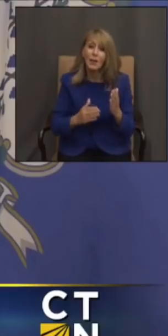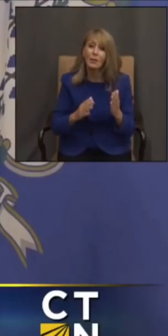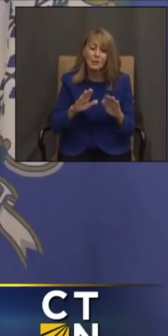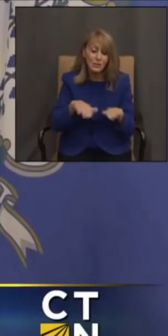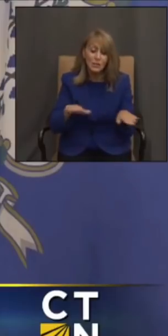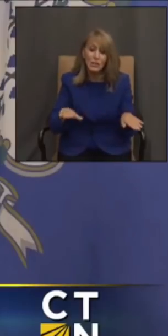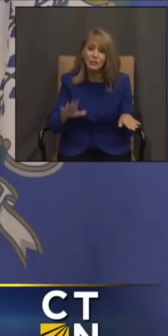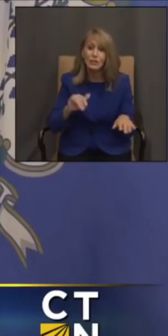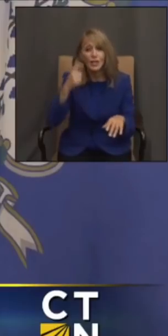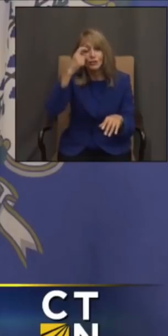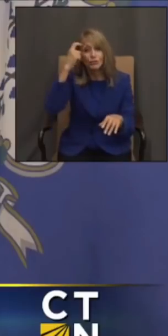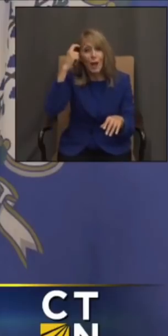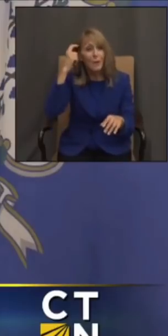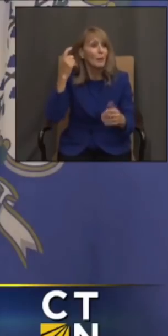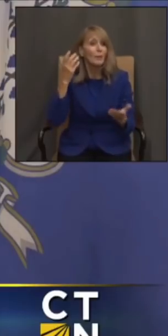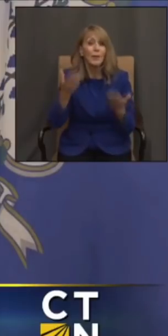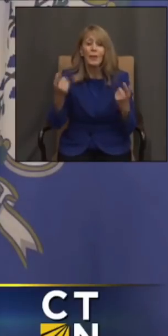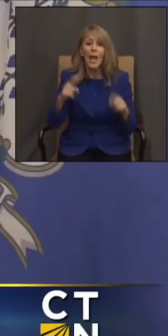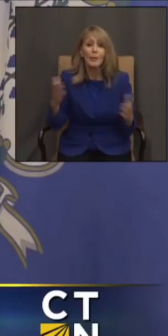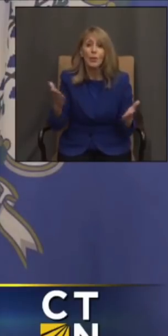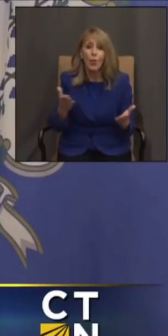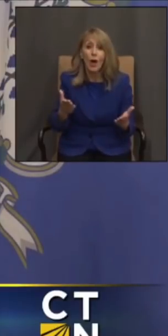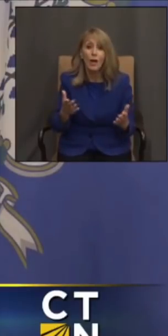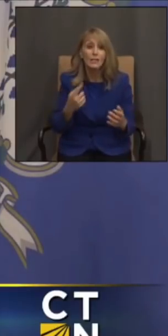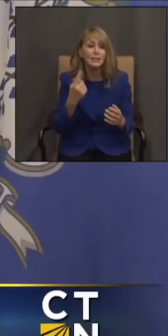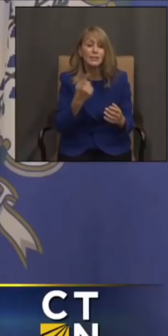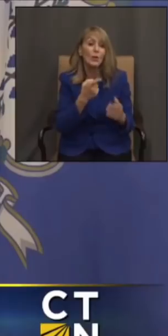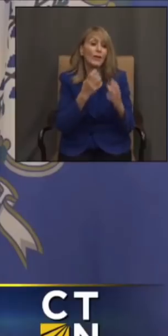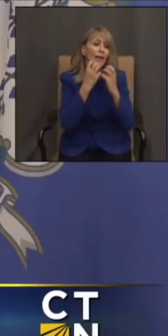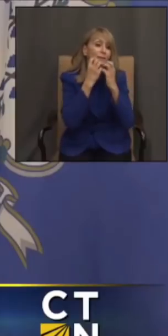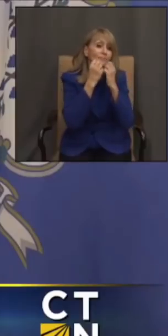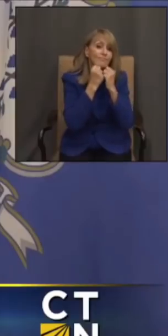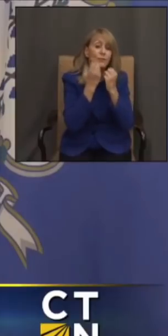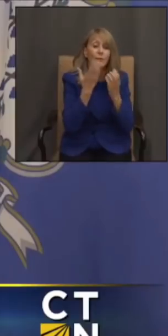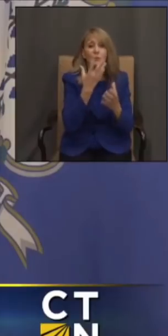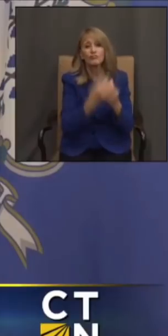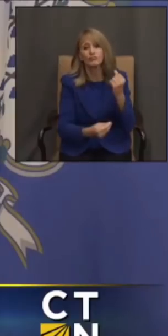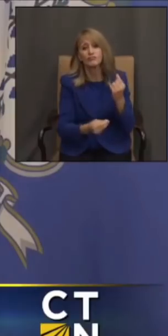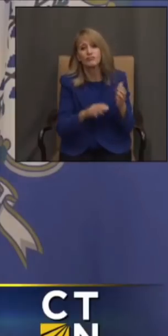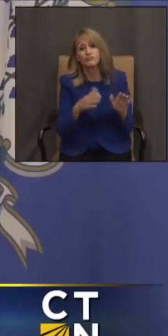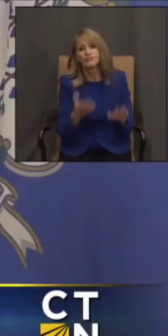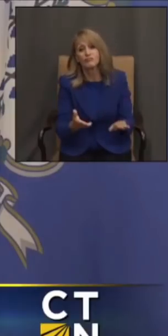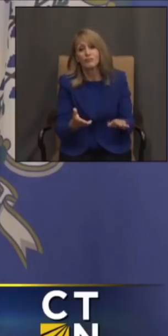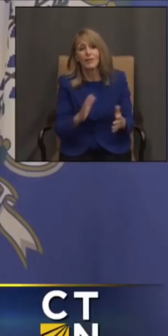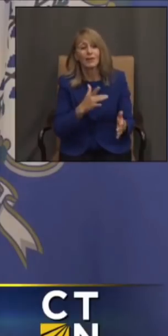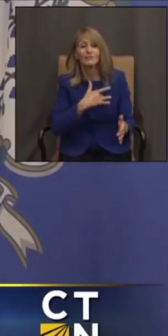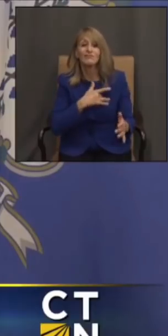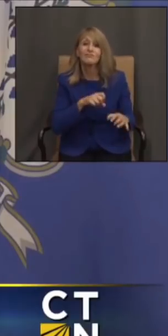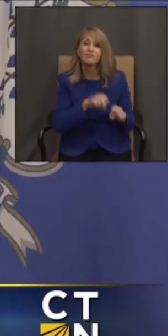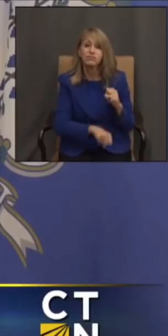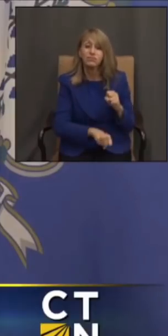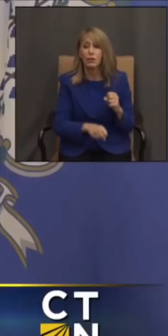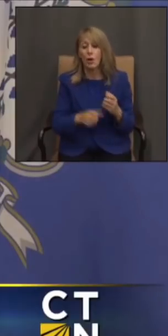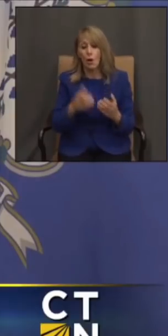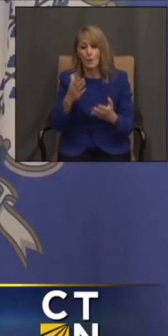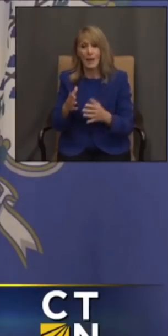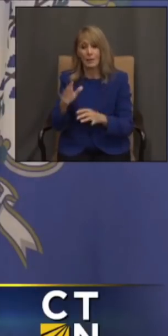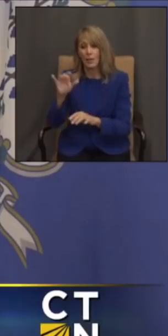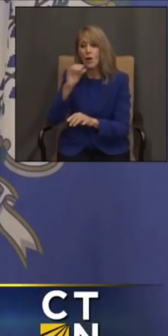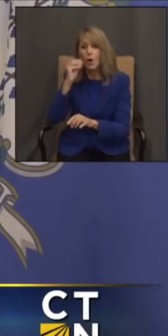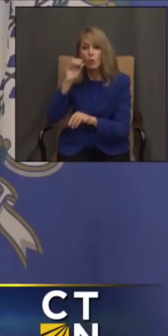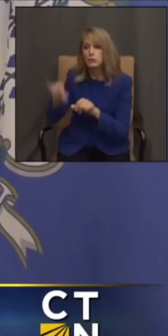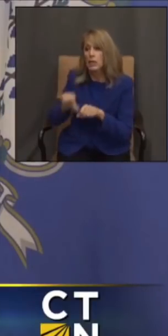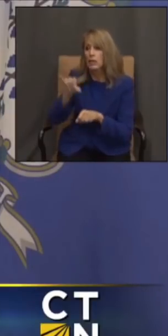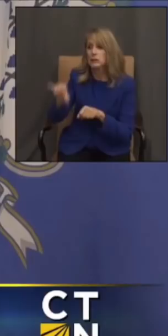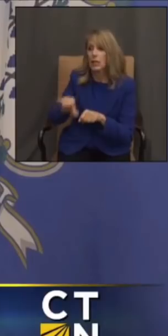year. Maybe they lost someone that they really cared about, and it was very close to home, or the stress that they're feeling at home. A lot